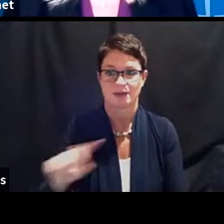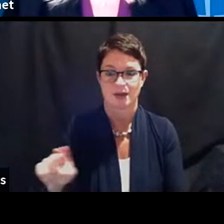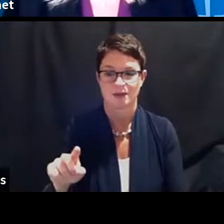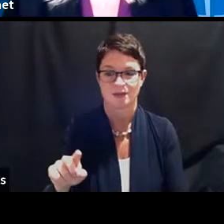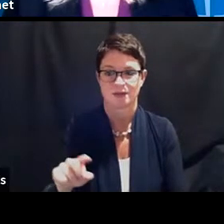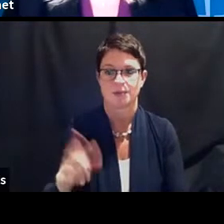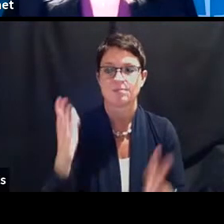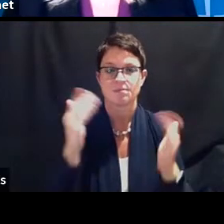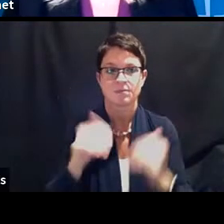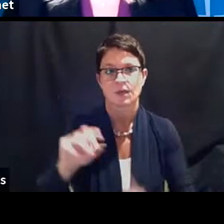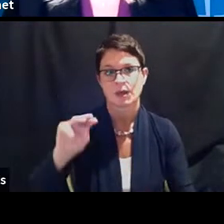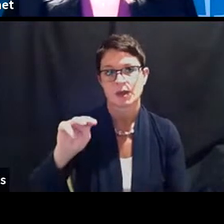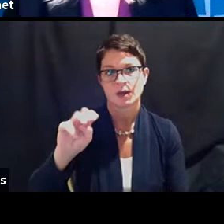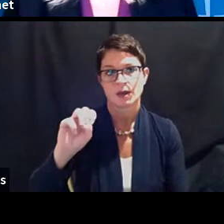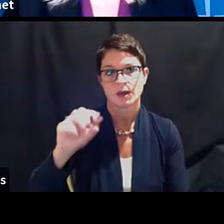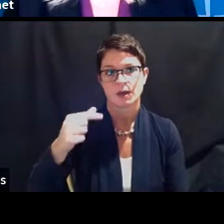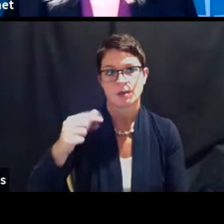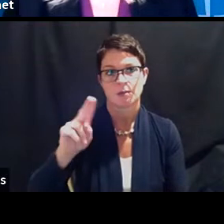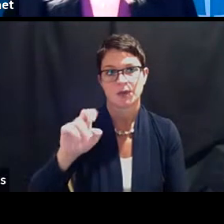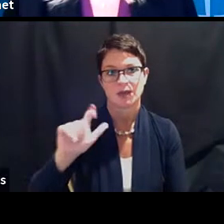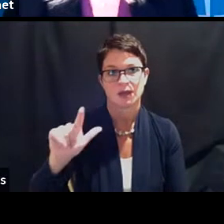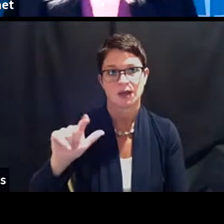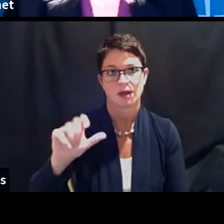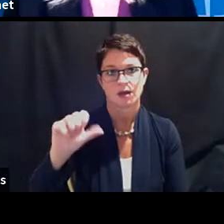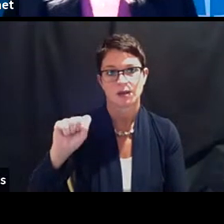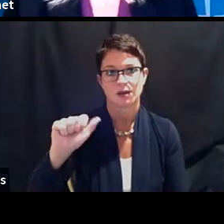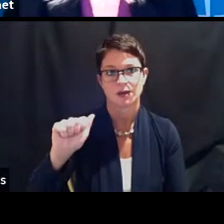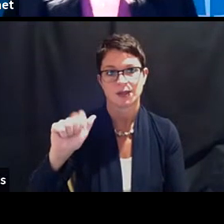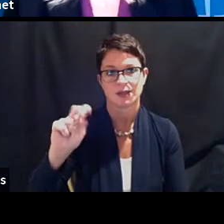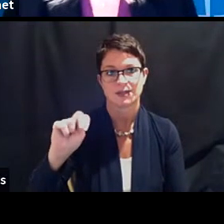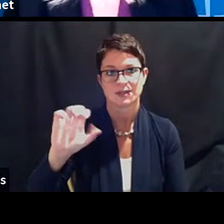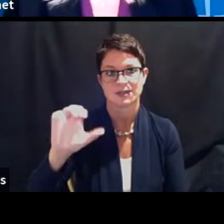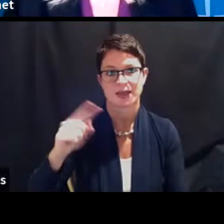Miguel Sanchez. Miguel, are you there?